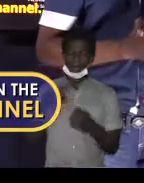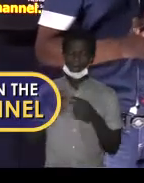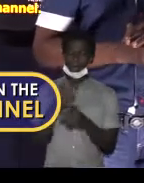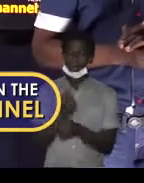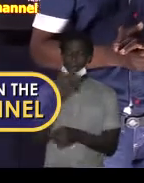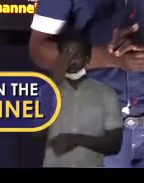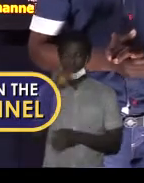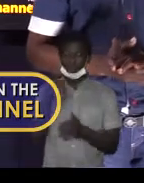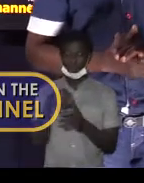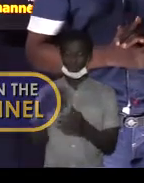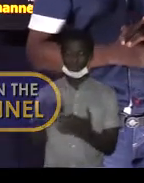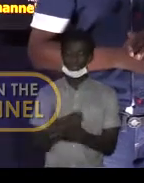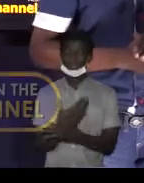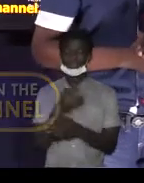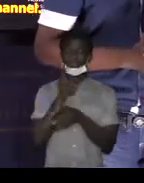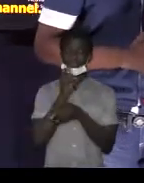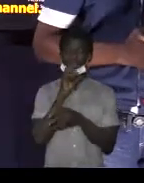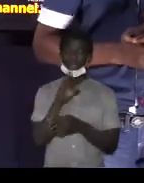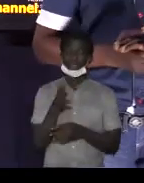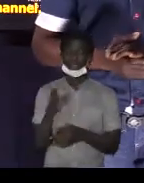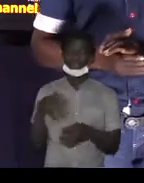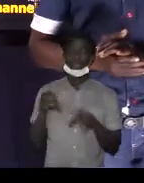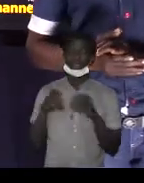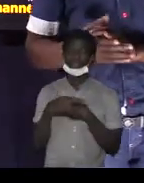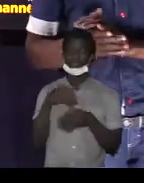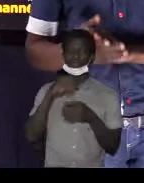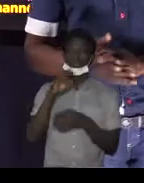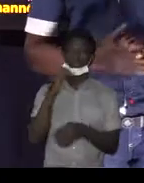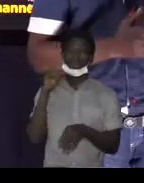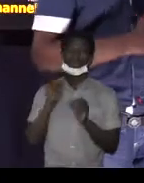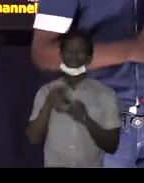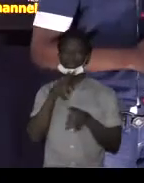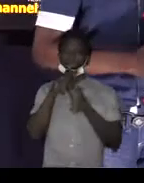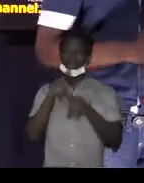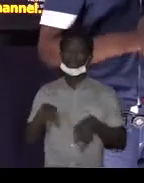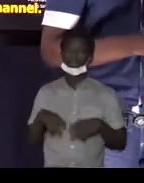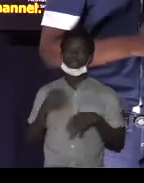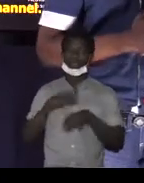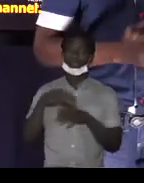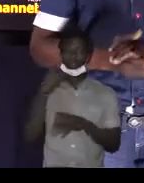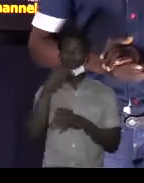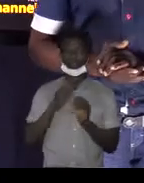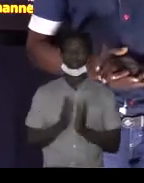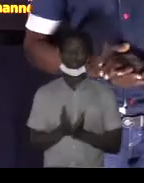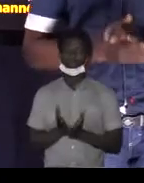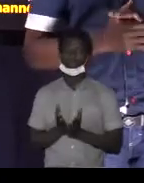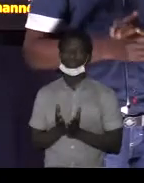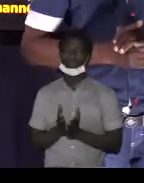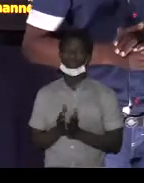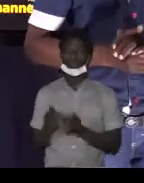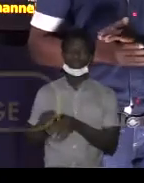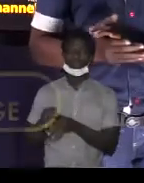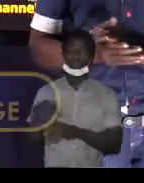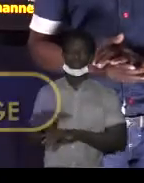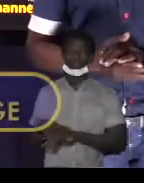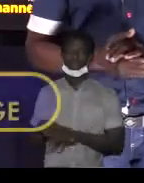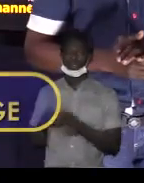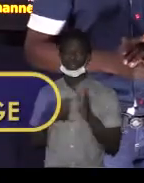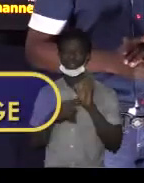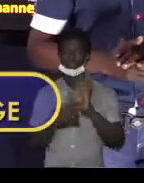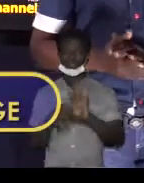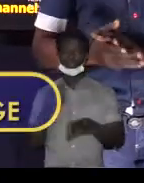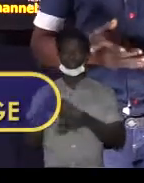videos are uploaded. The Classroom in Your Home could be watched live on Facebook, the same time airing